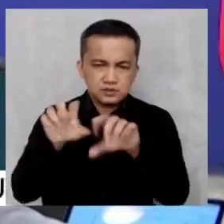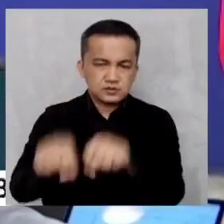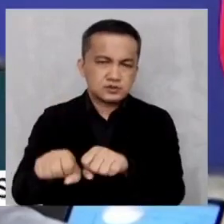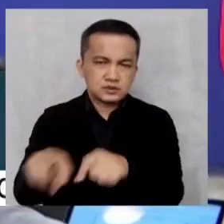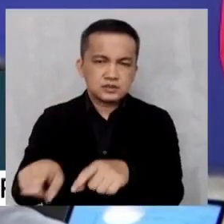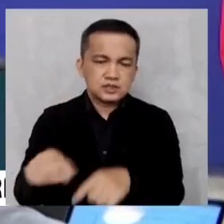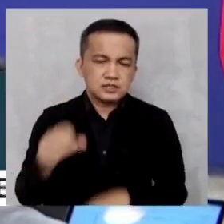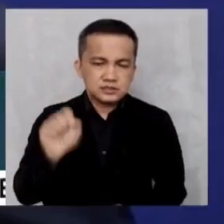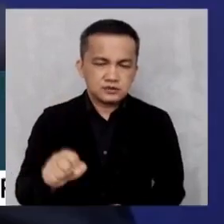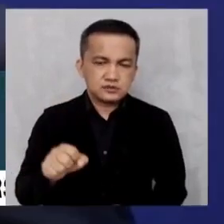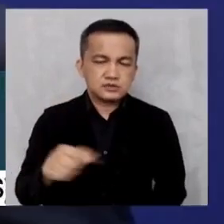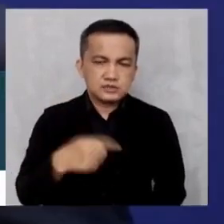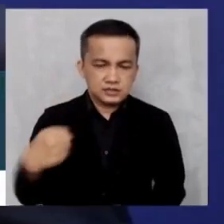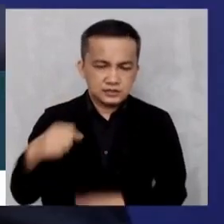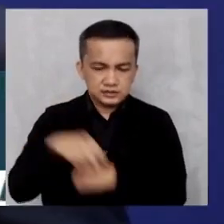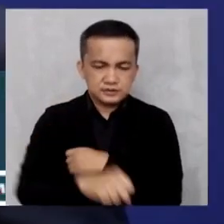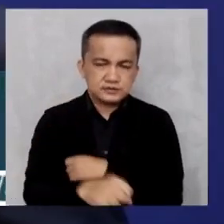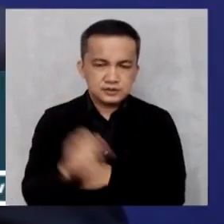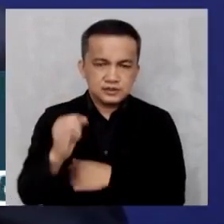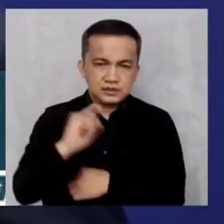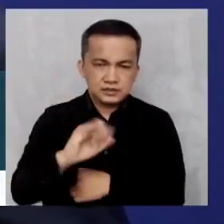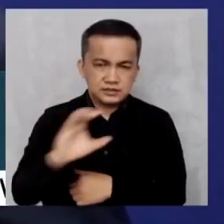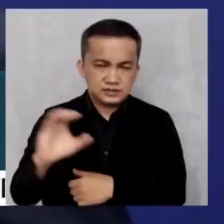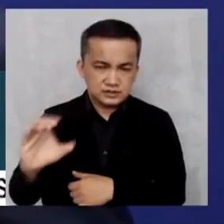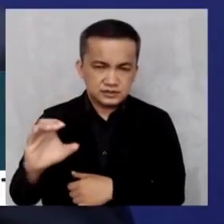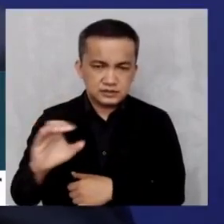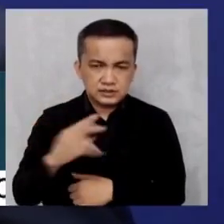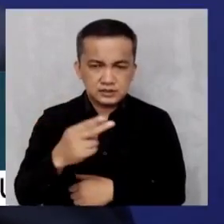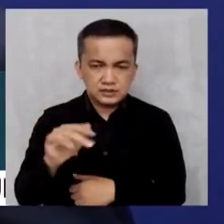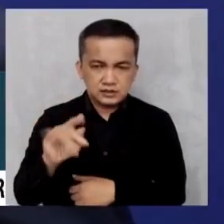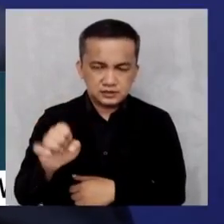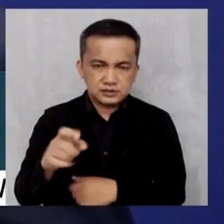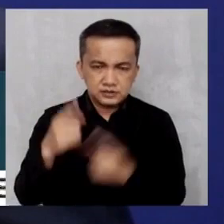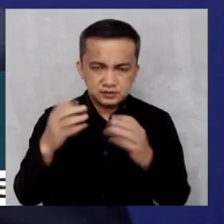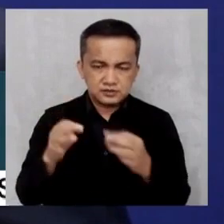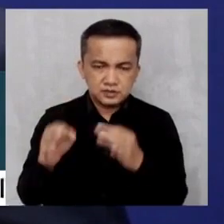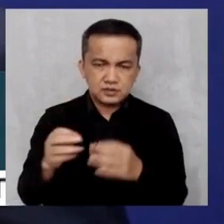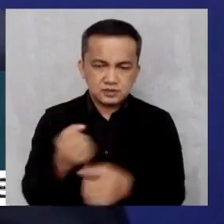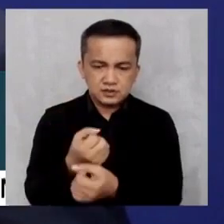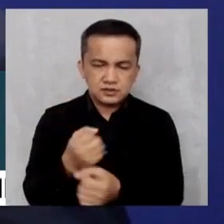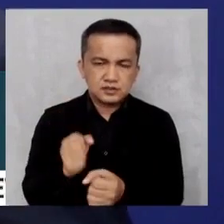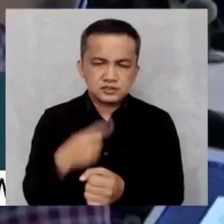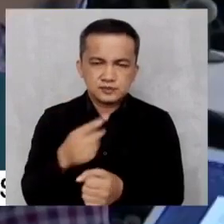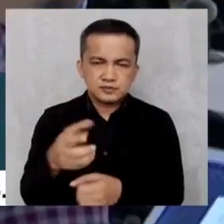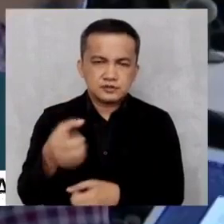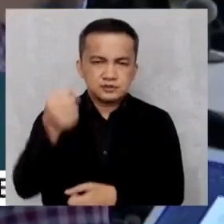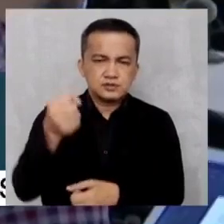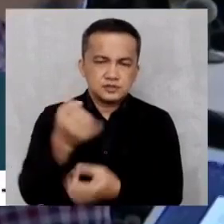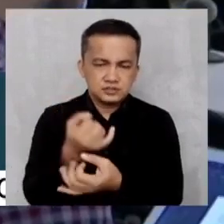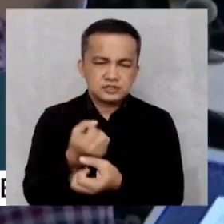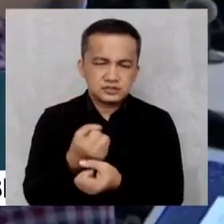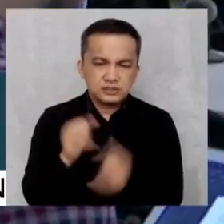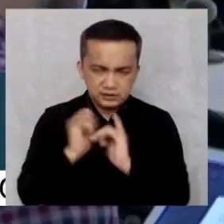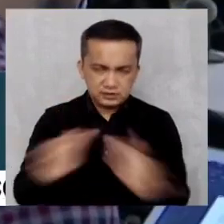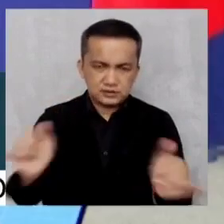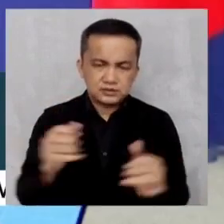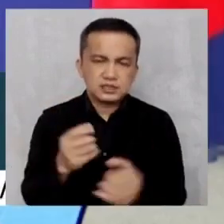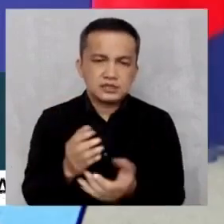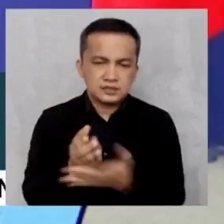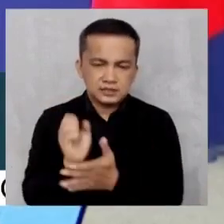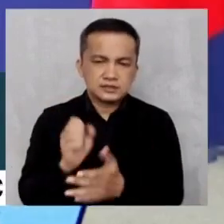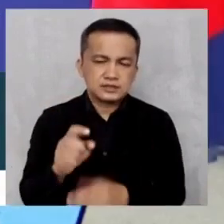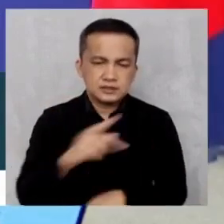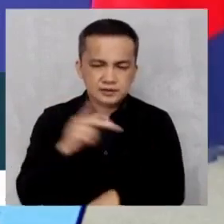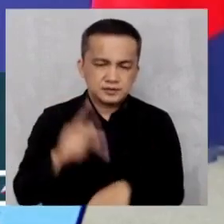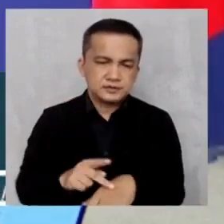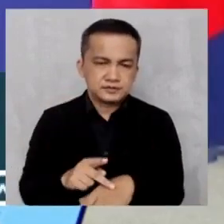Sea, with the International Tribunal at The Hague upholding Manila's sovereign rights over the West Philippine Sea. Beijing now claims the